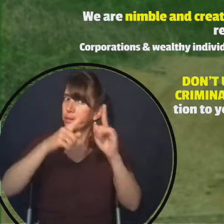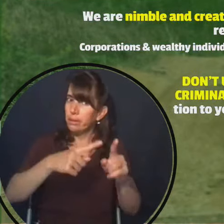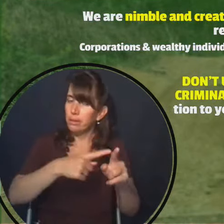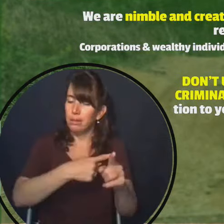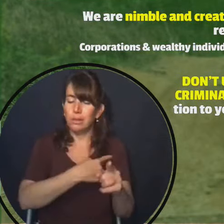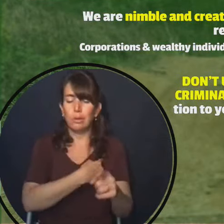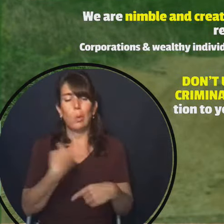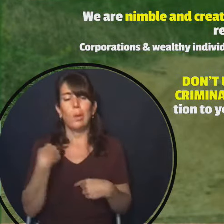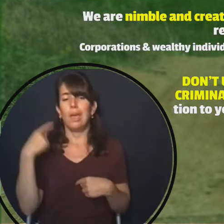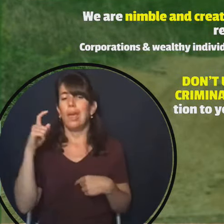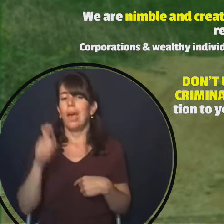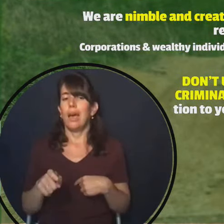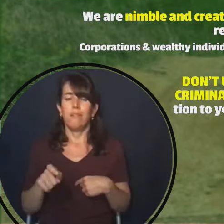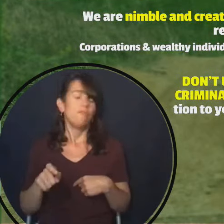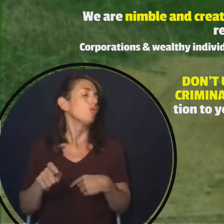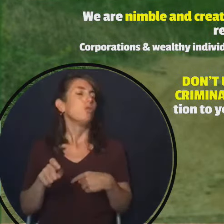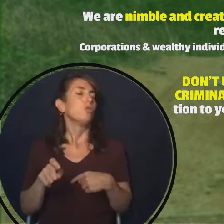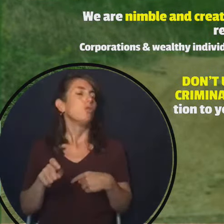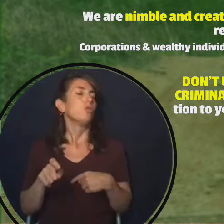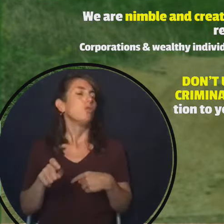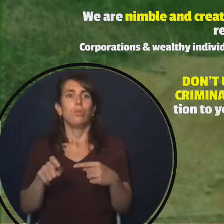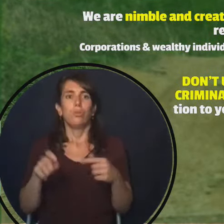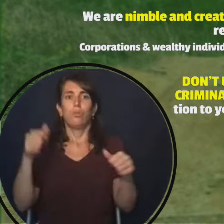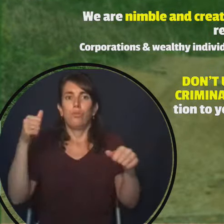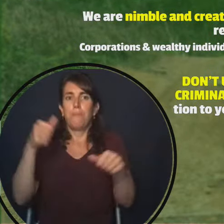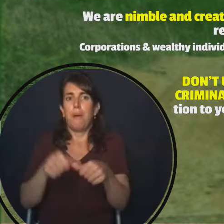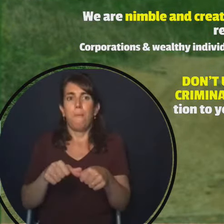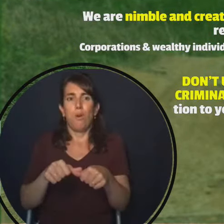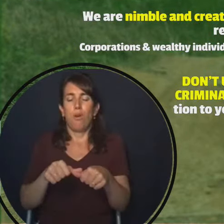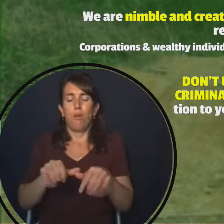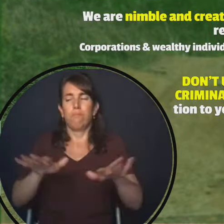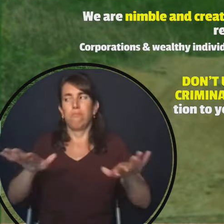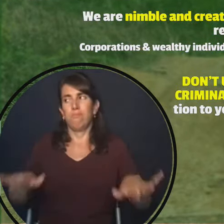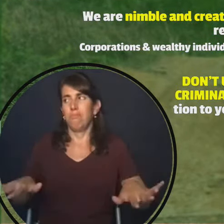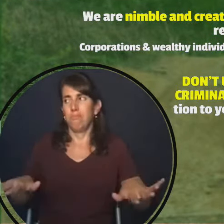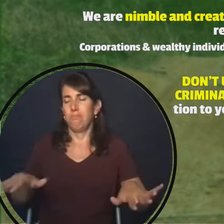know, we have to keep it together in our own formations to